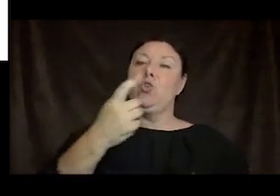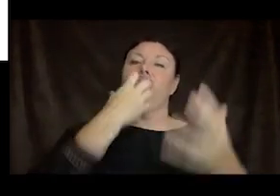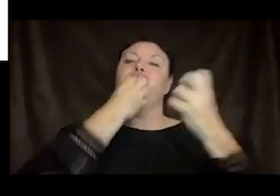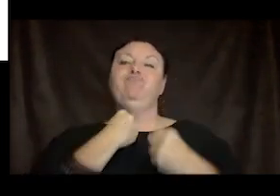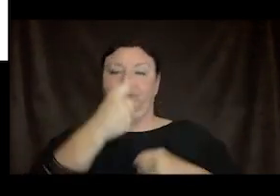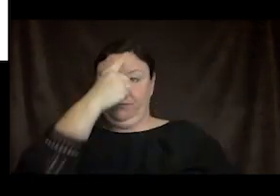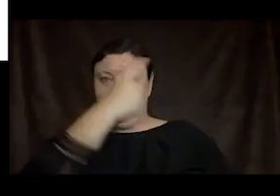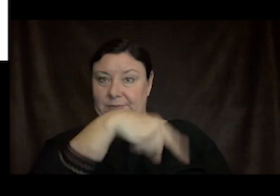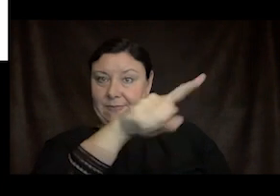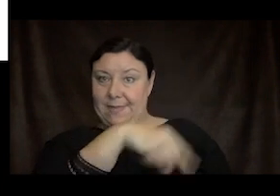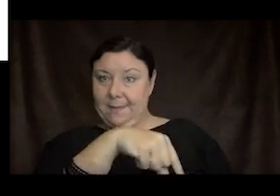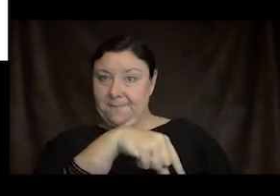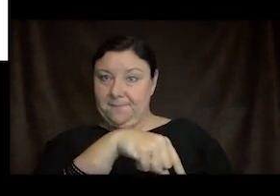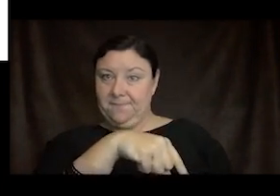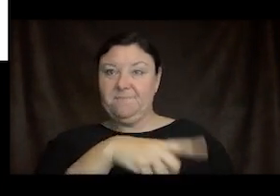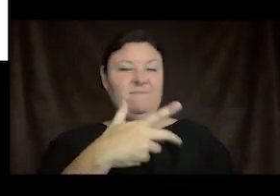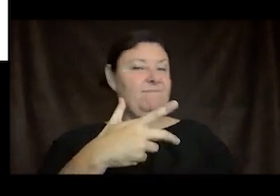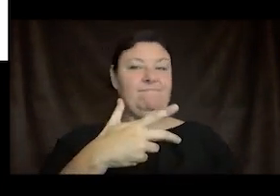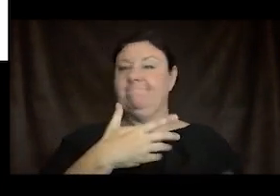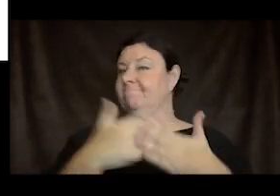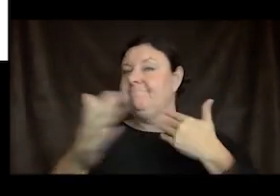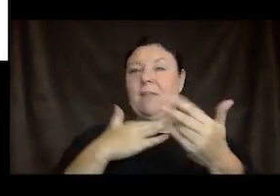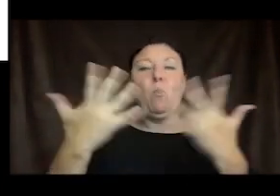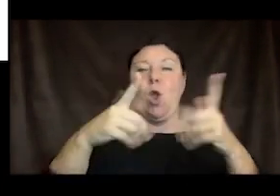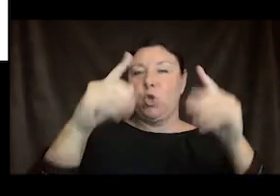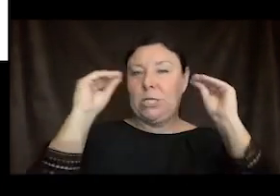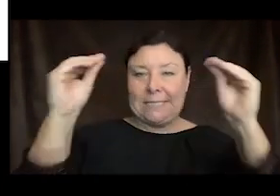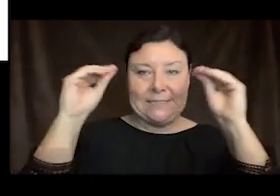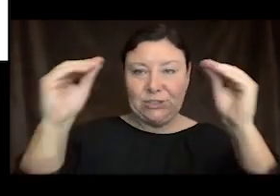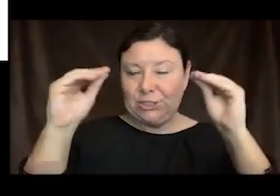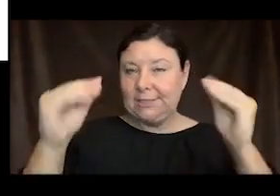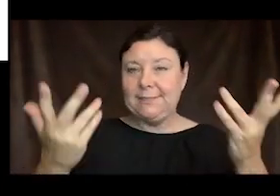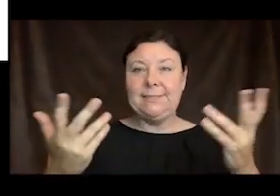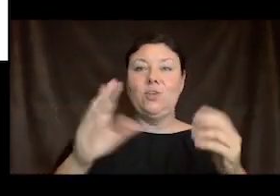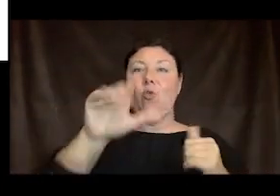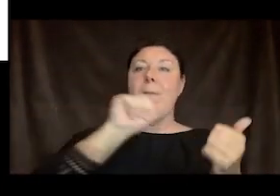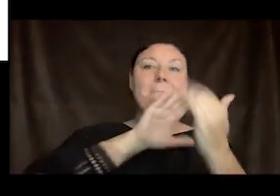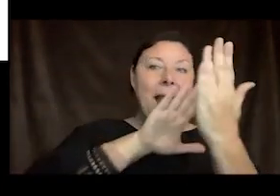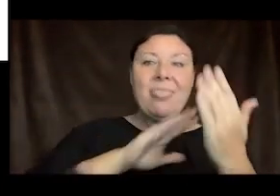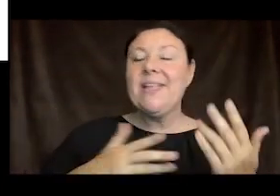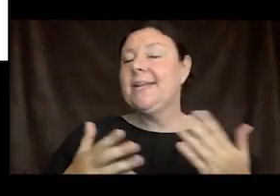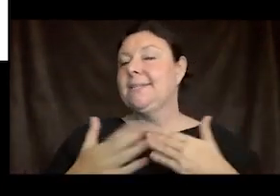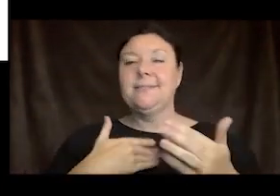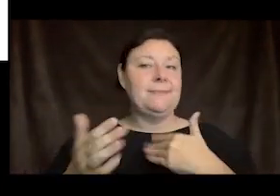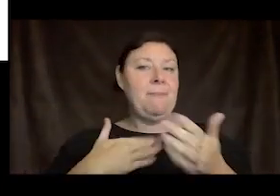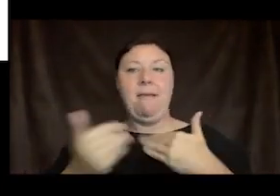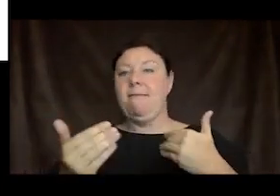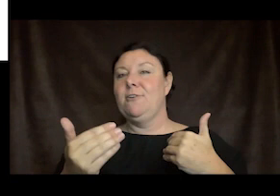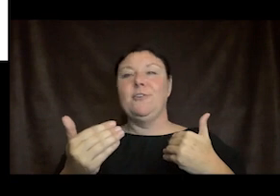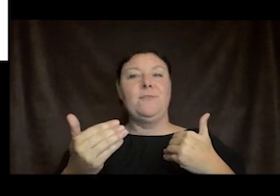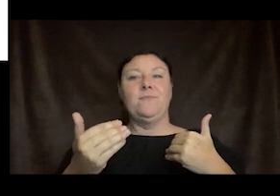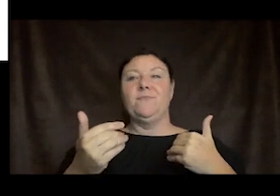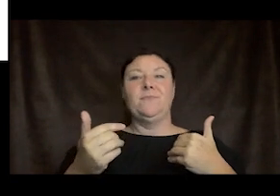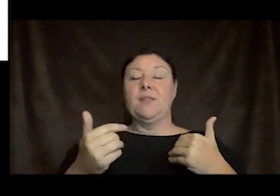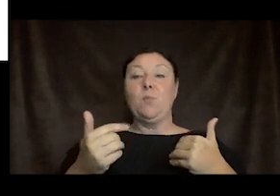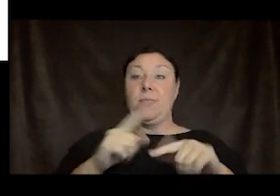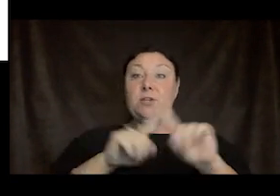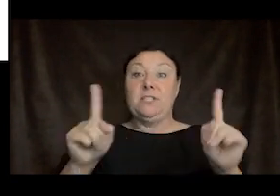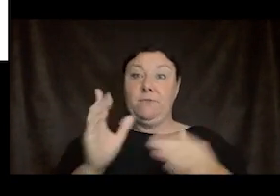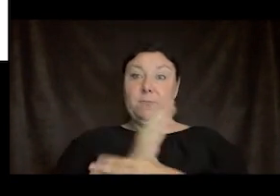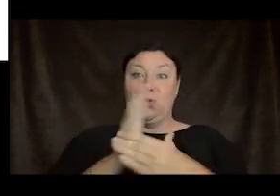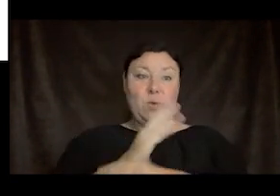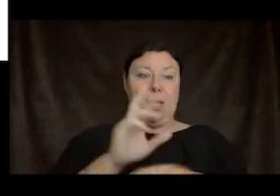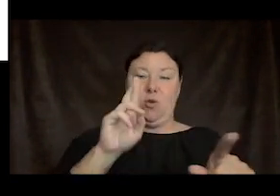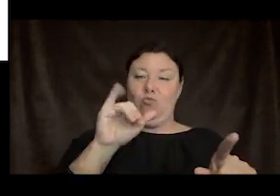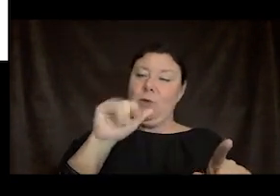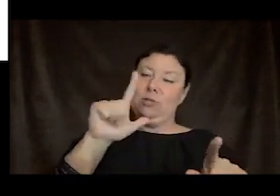That's across all curriculum and pedagogy, and especially when there's a difference between the racial marker of the student and